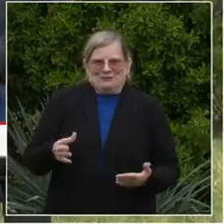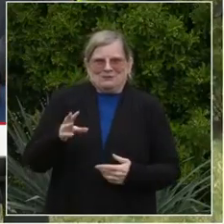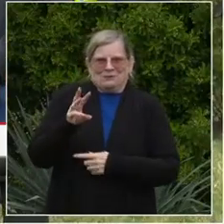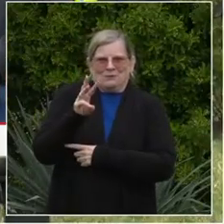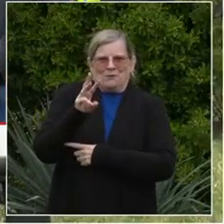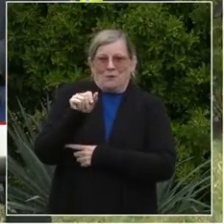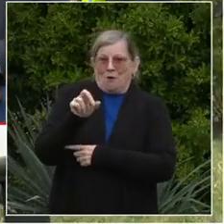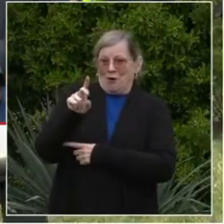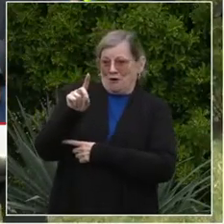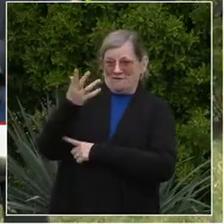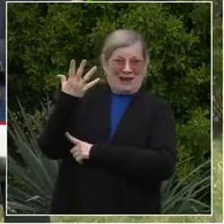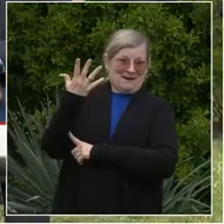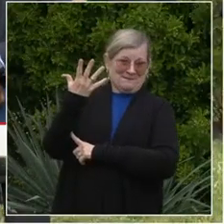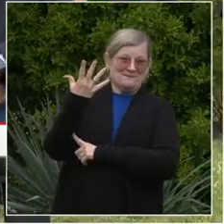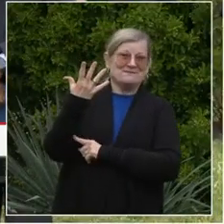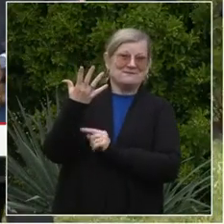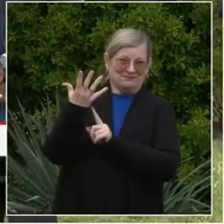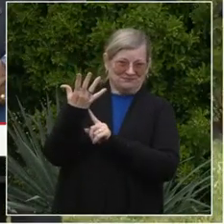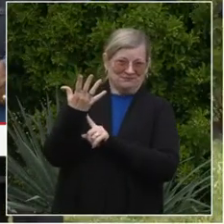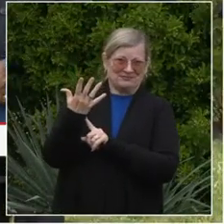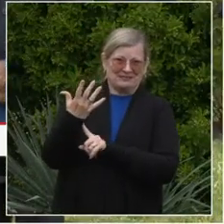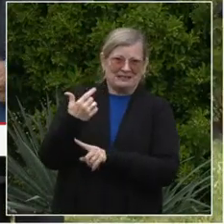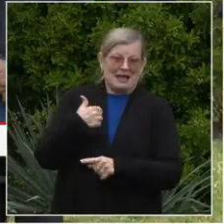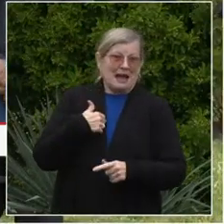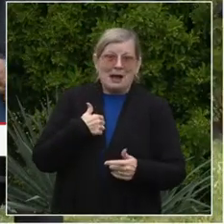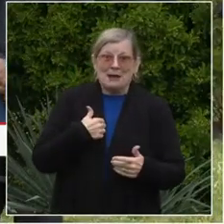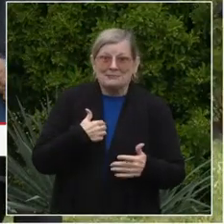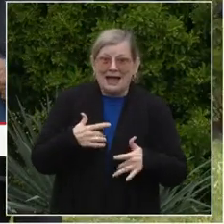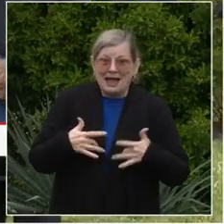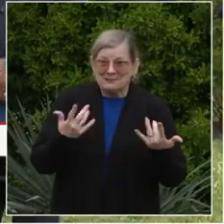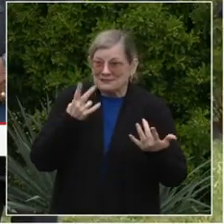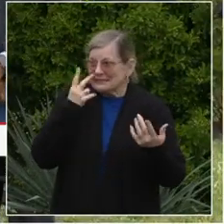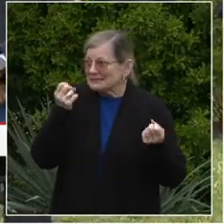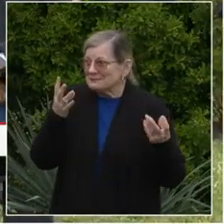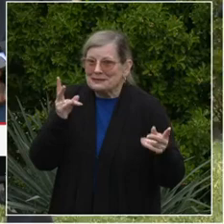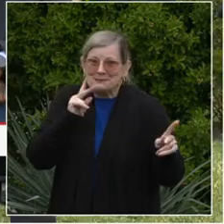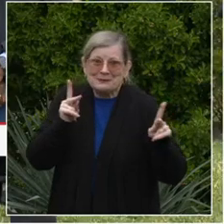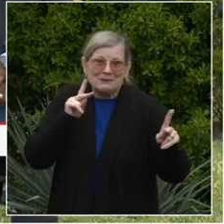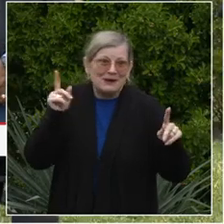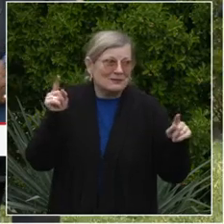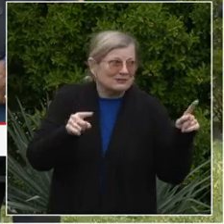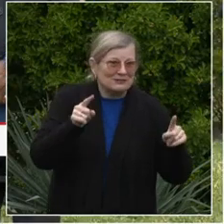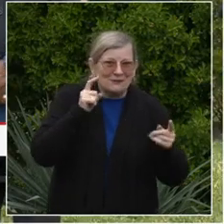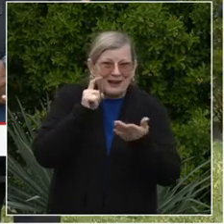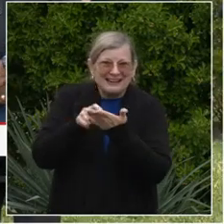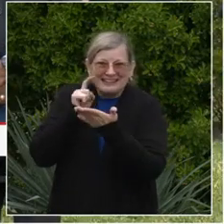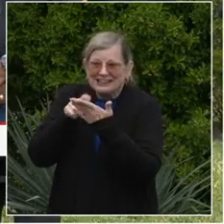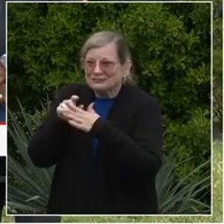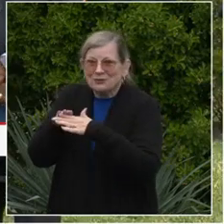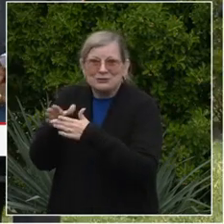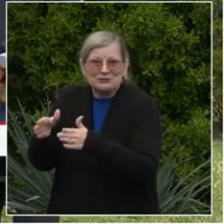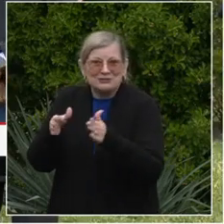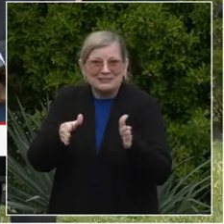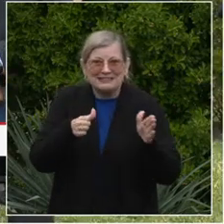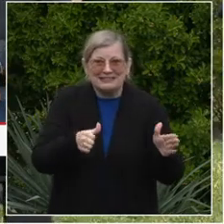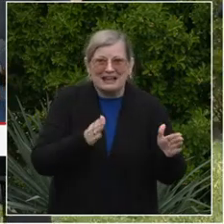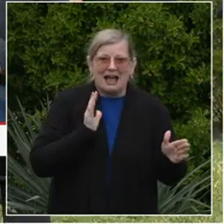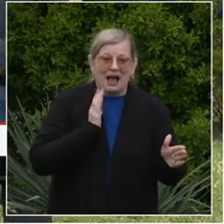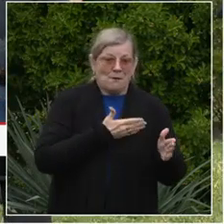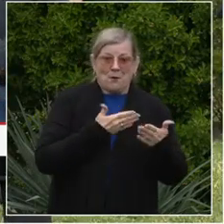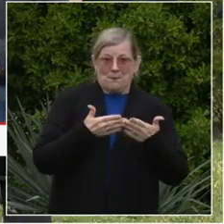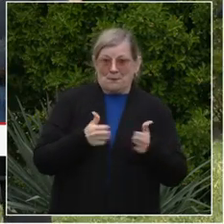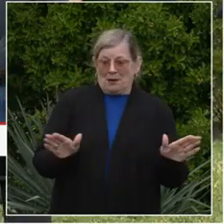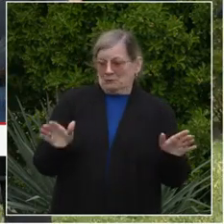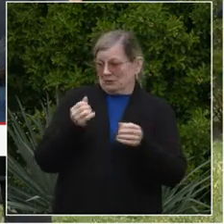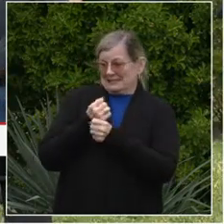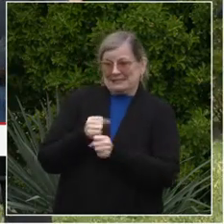I am so happy to see so many neighbors and also members of our public safety team, both